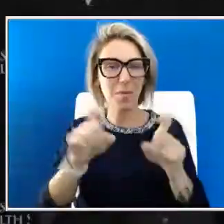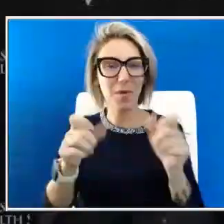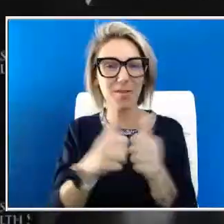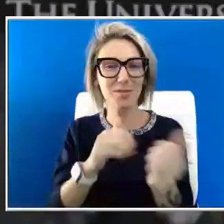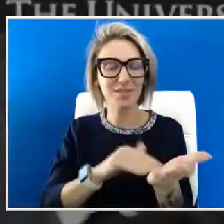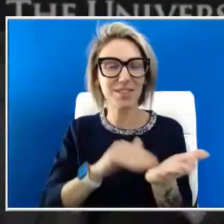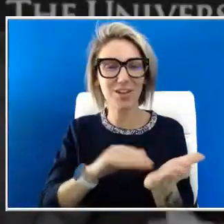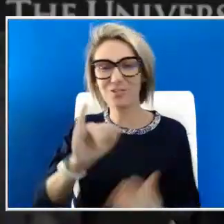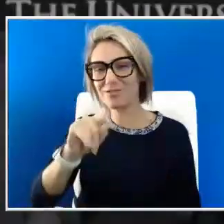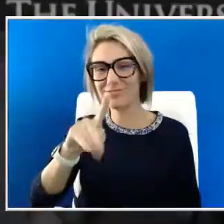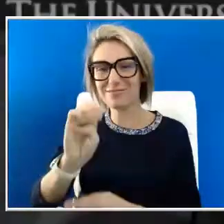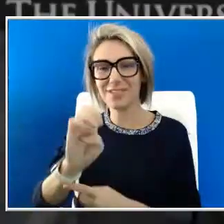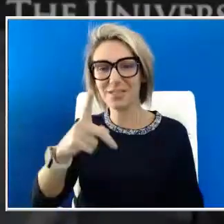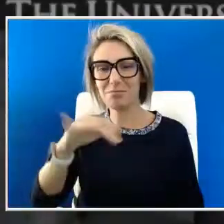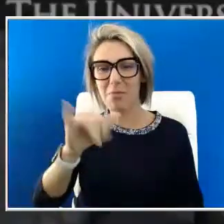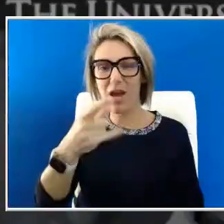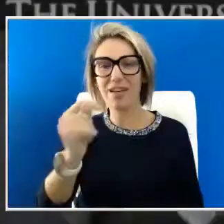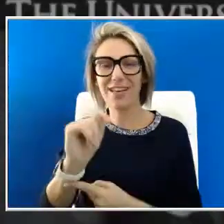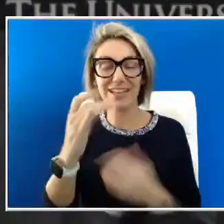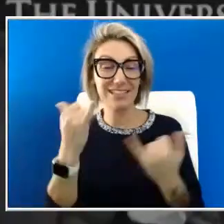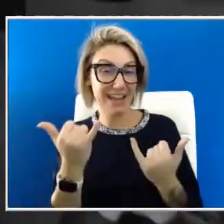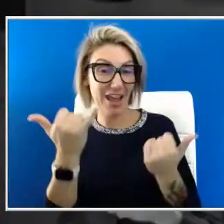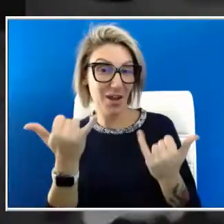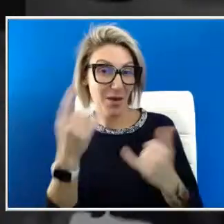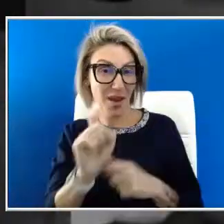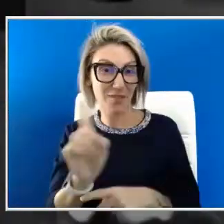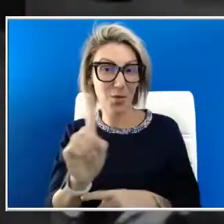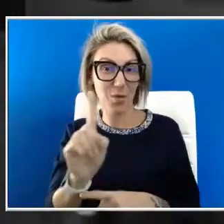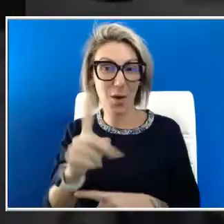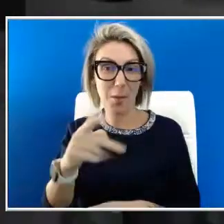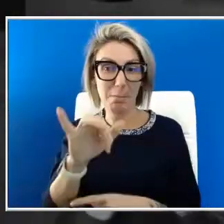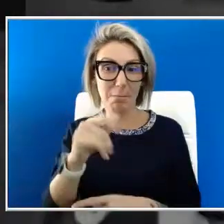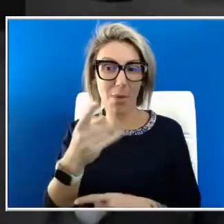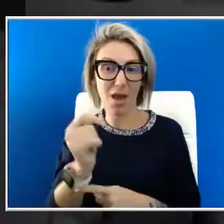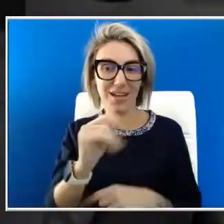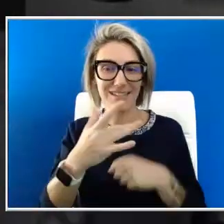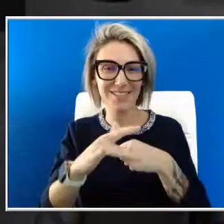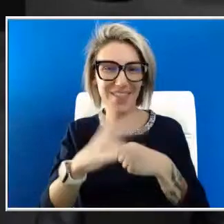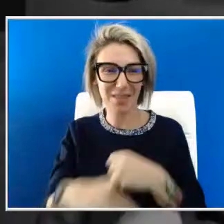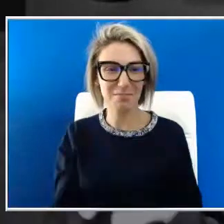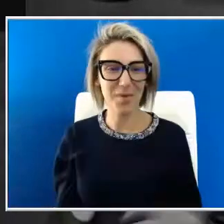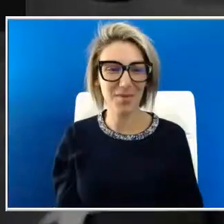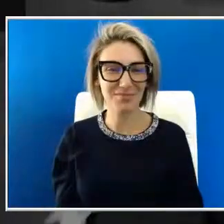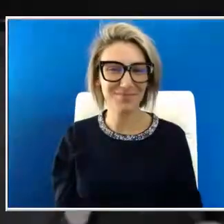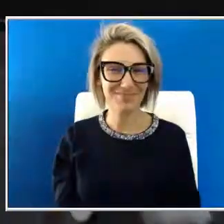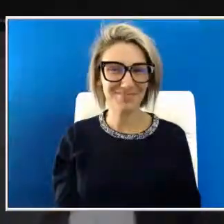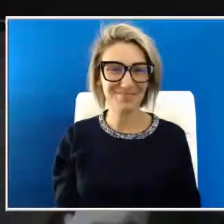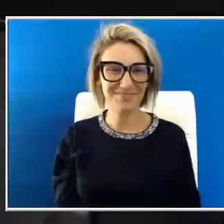Stites podcasts. Now everywhere podcasts are available.